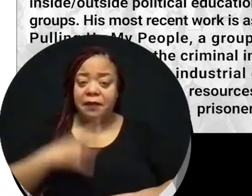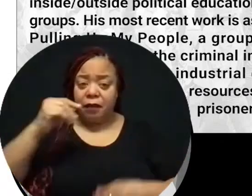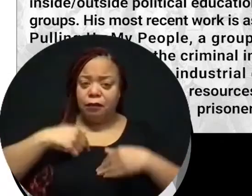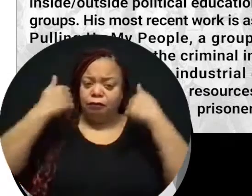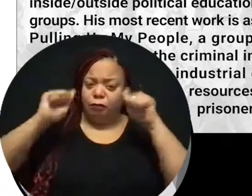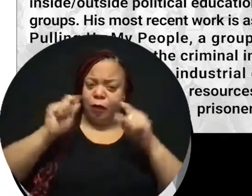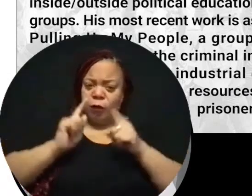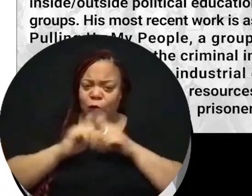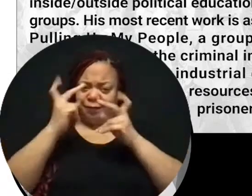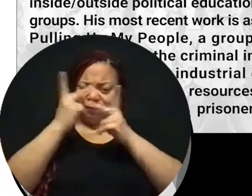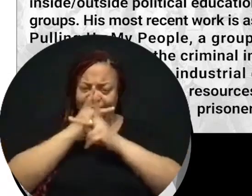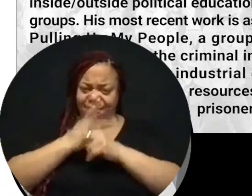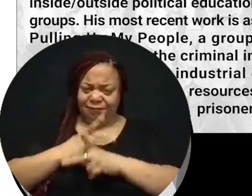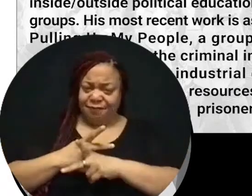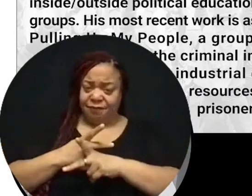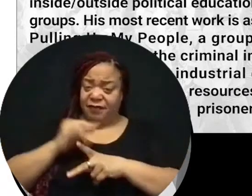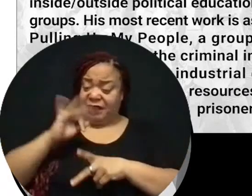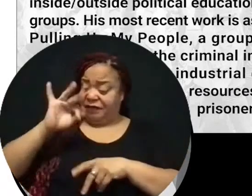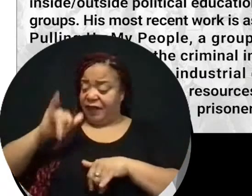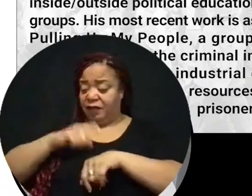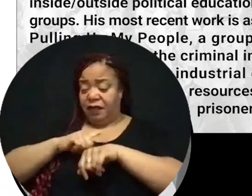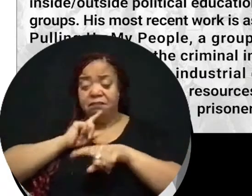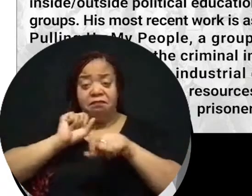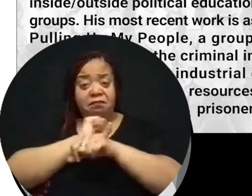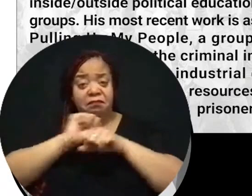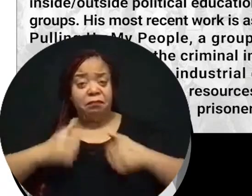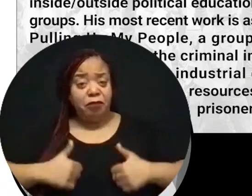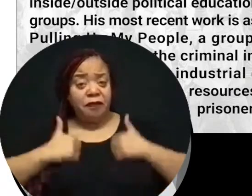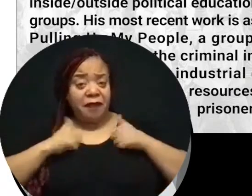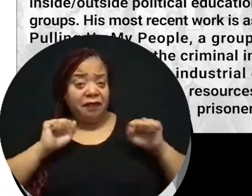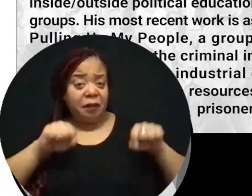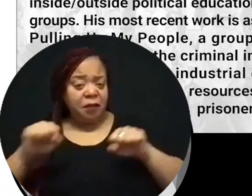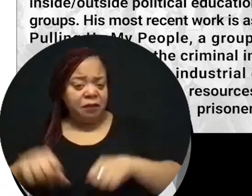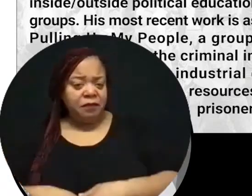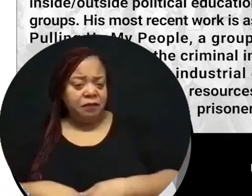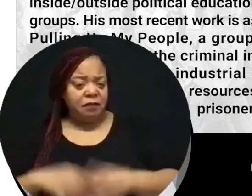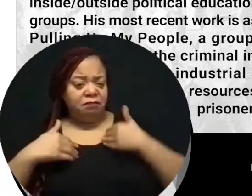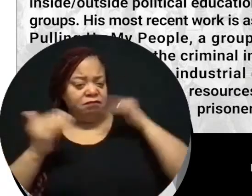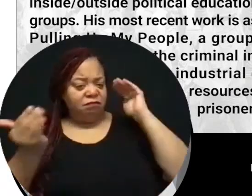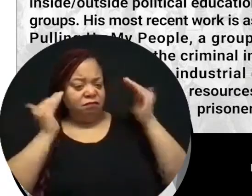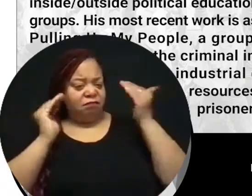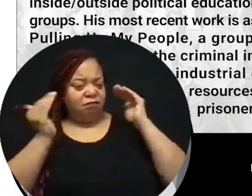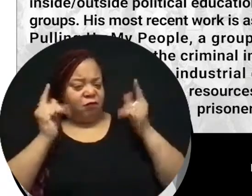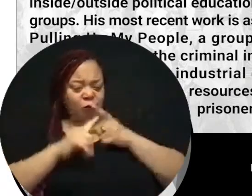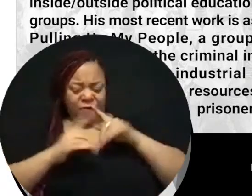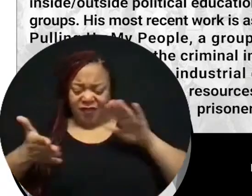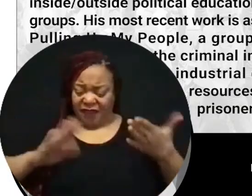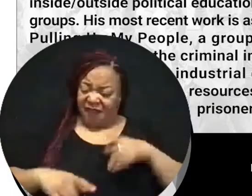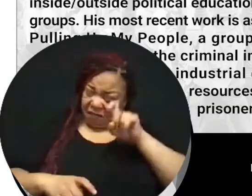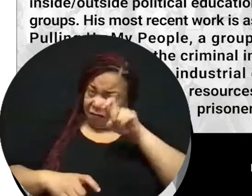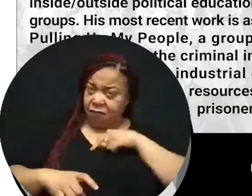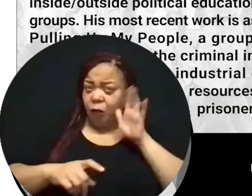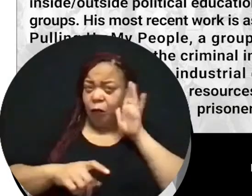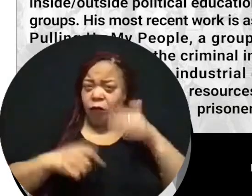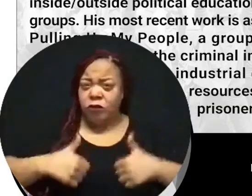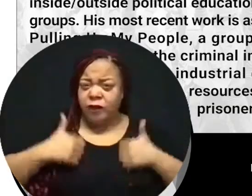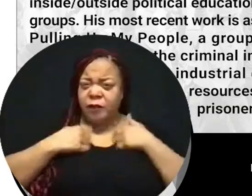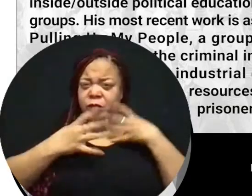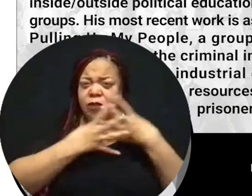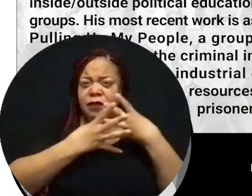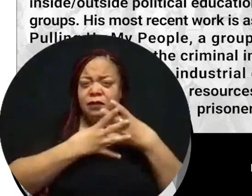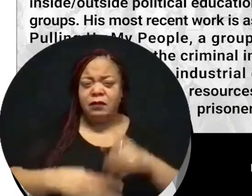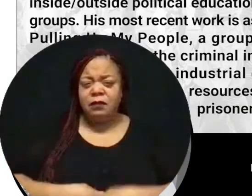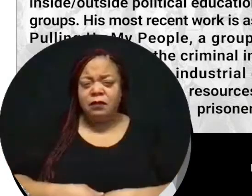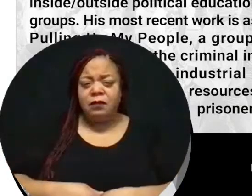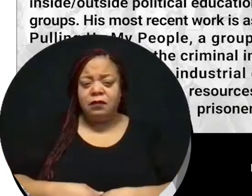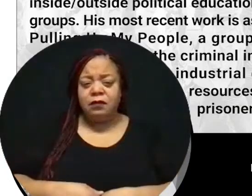other prisoners that we live on a dump site for toxic coal waste. I heard about the toxic water.